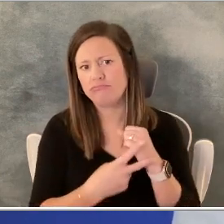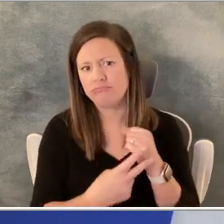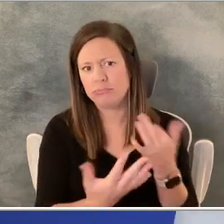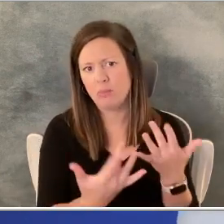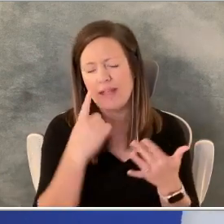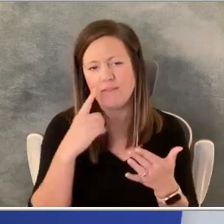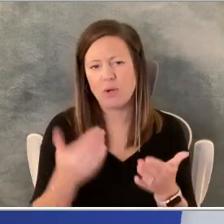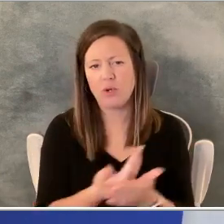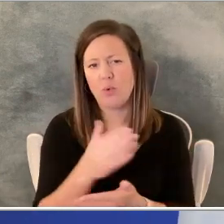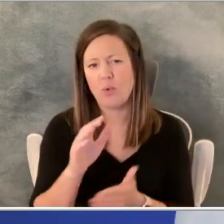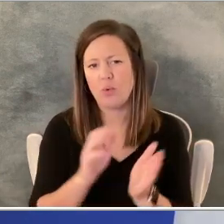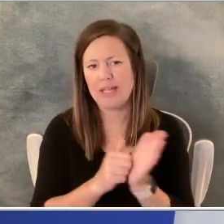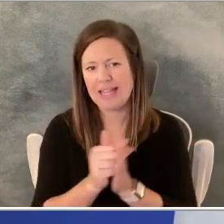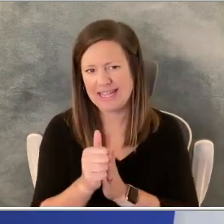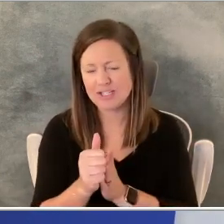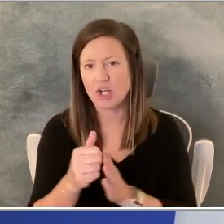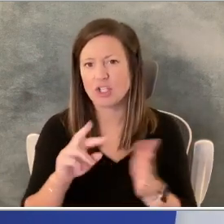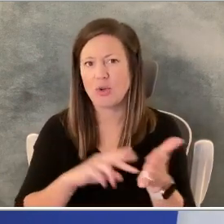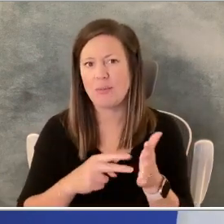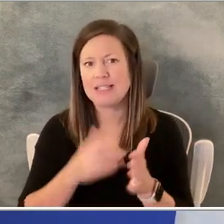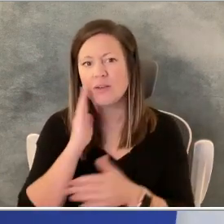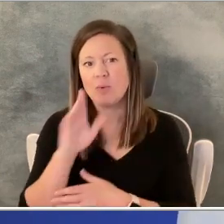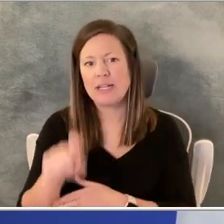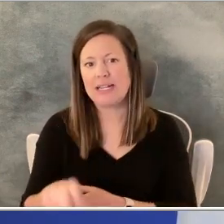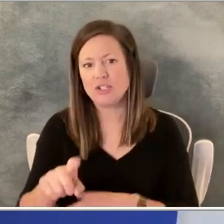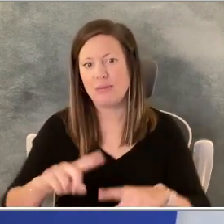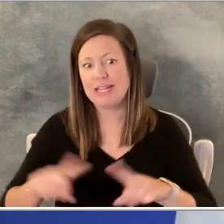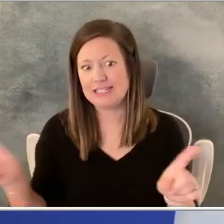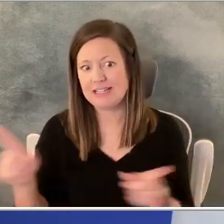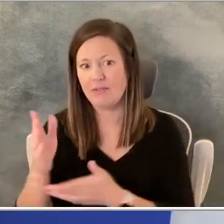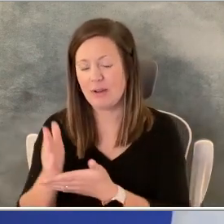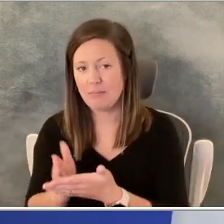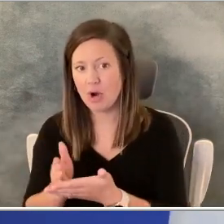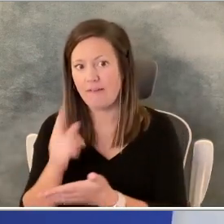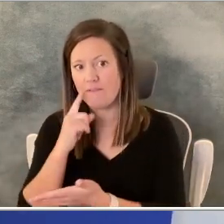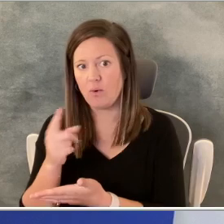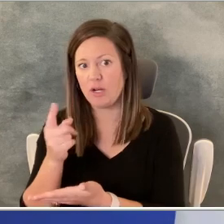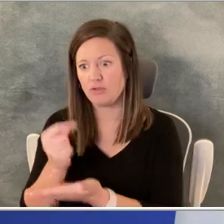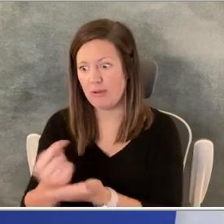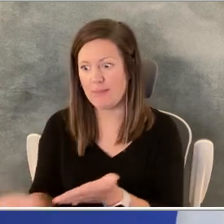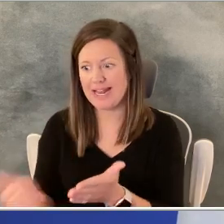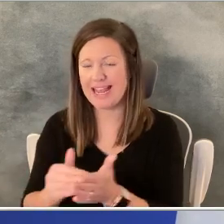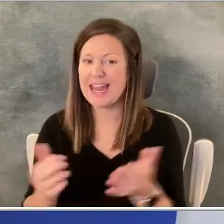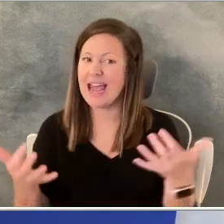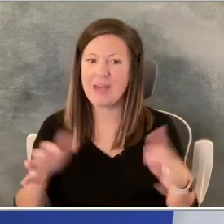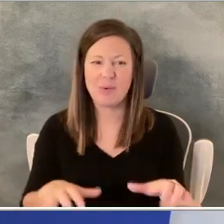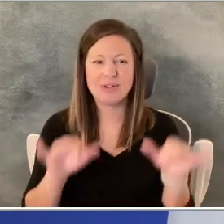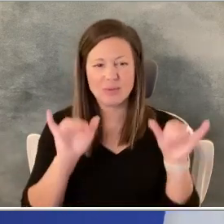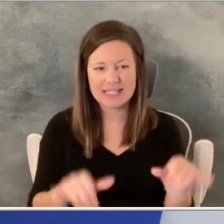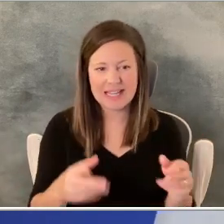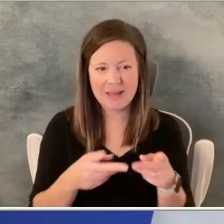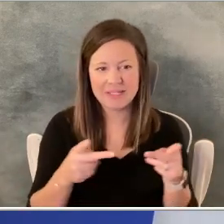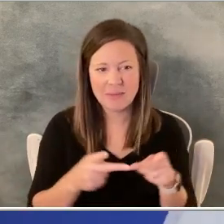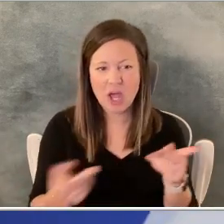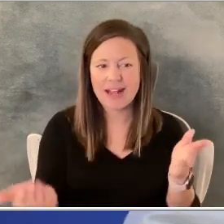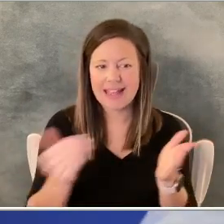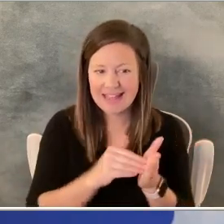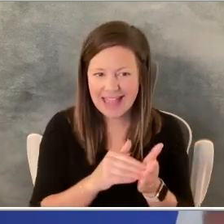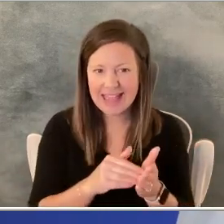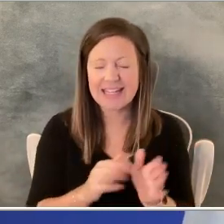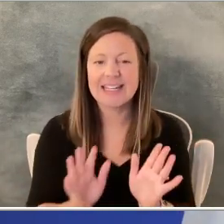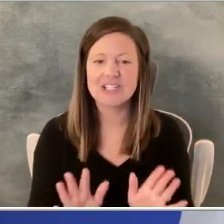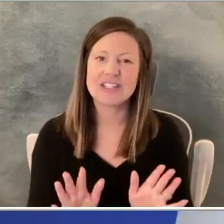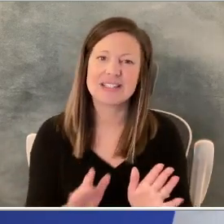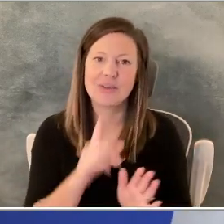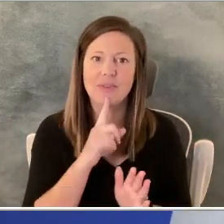see a cancer in a different part of the prostate to retreat. I wouldn't want to treat the same spot again. Just from a kind of